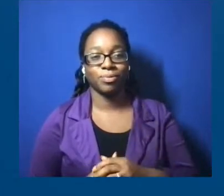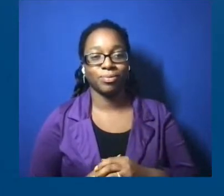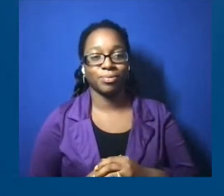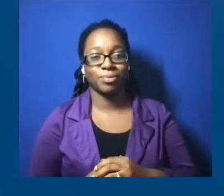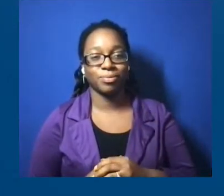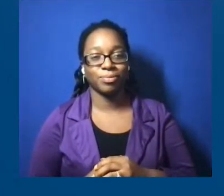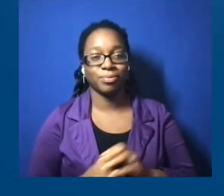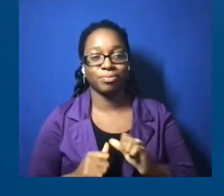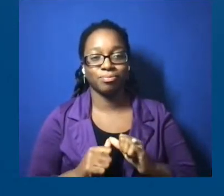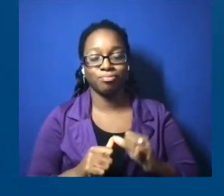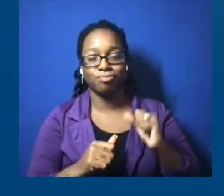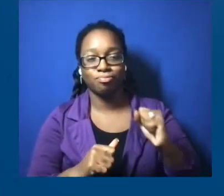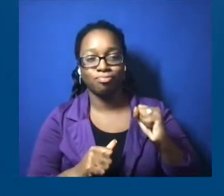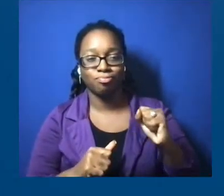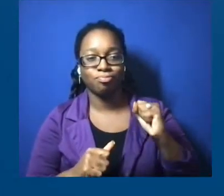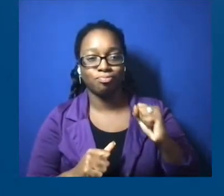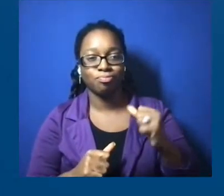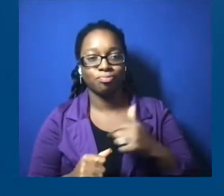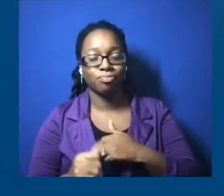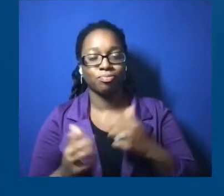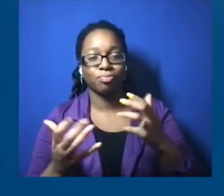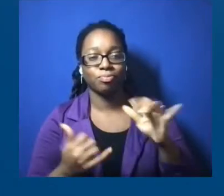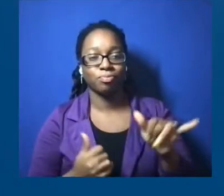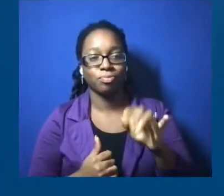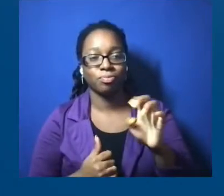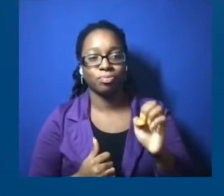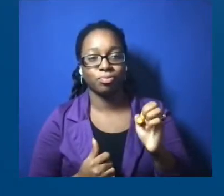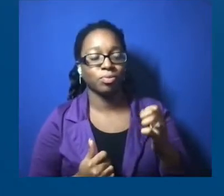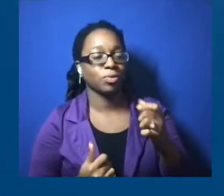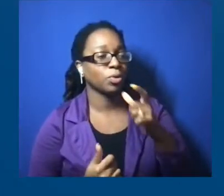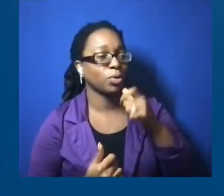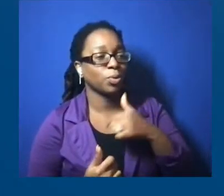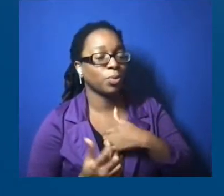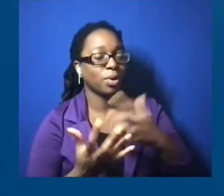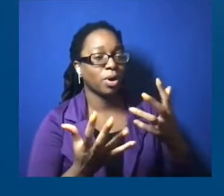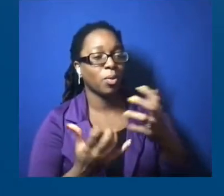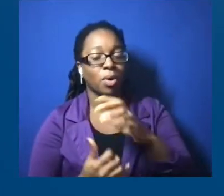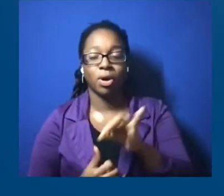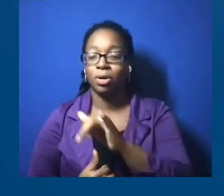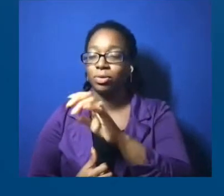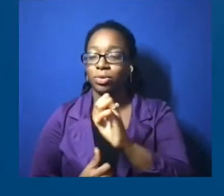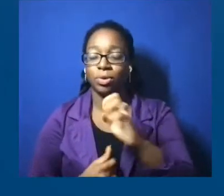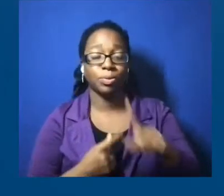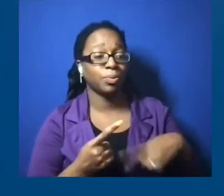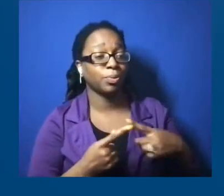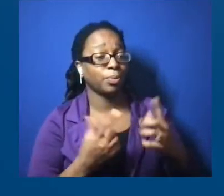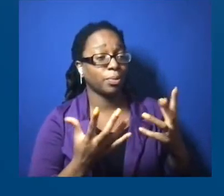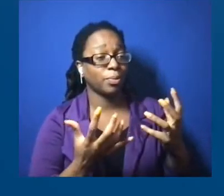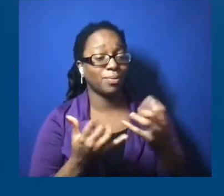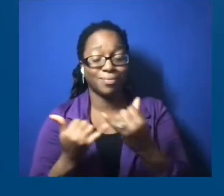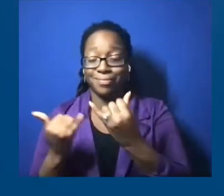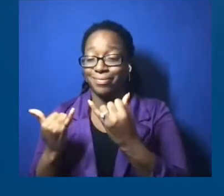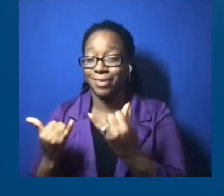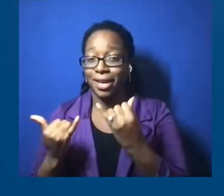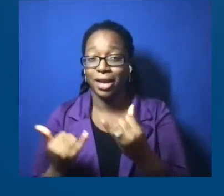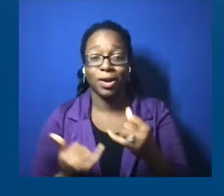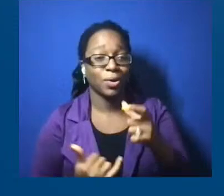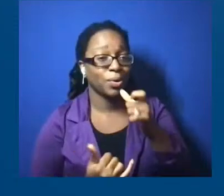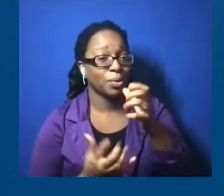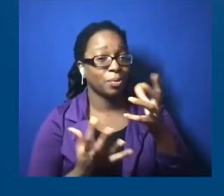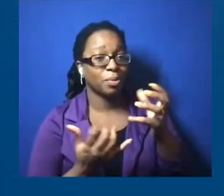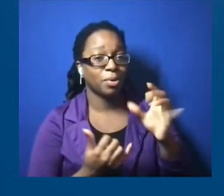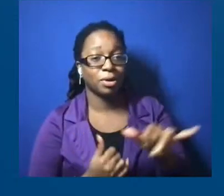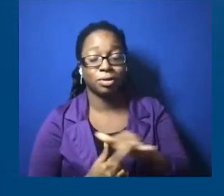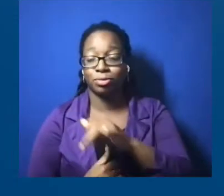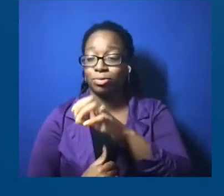What? Hey, who do we want? Now! When do we want them? Now! Who do we want? Joe! When do we want them? Now! Who do we